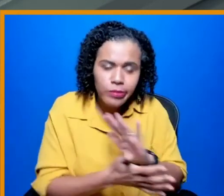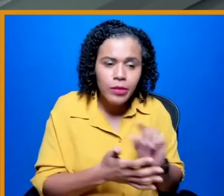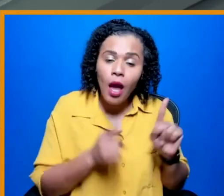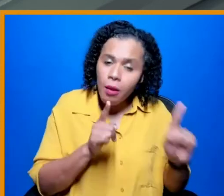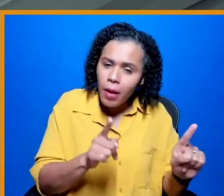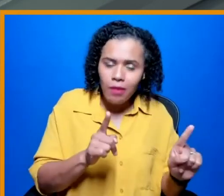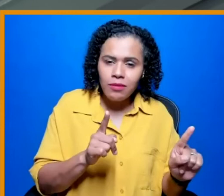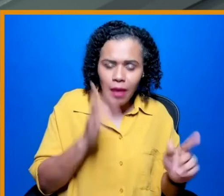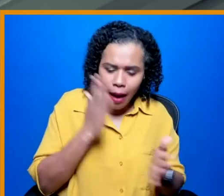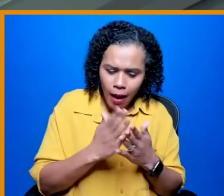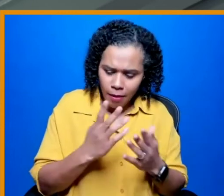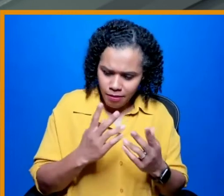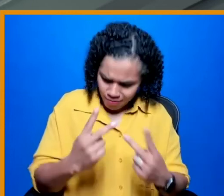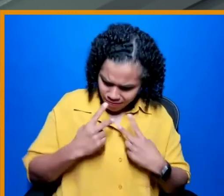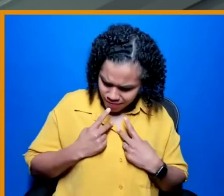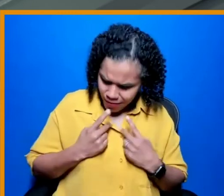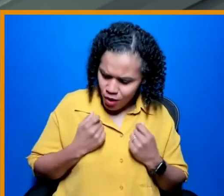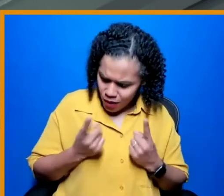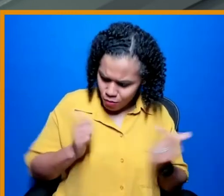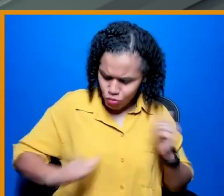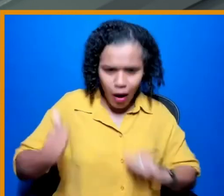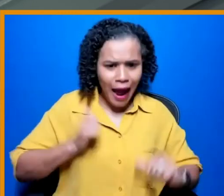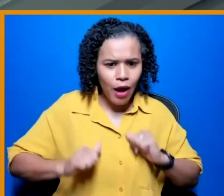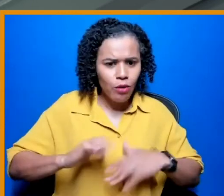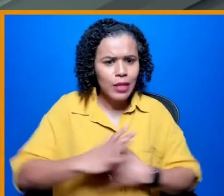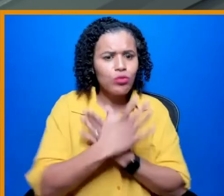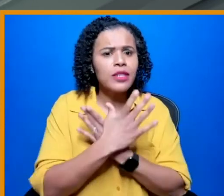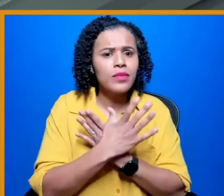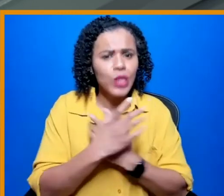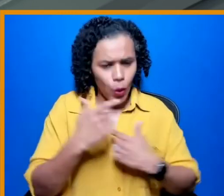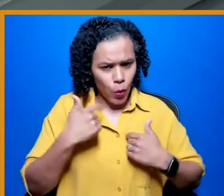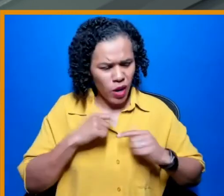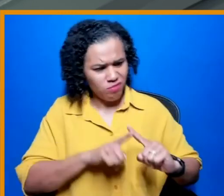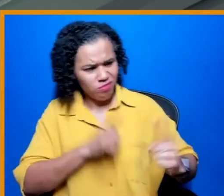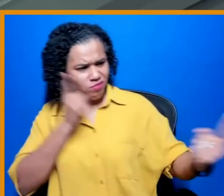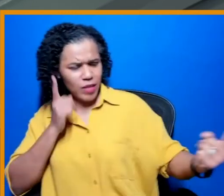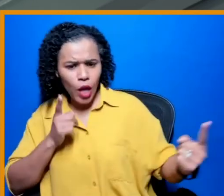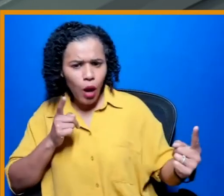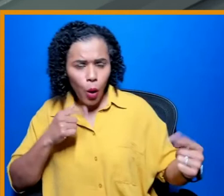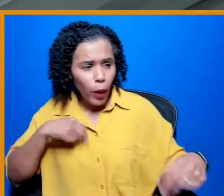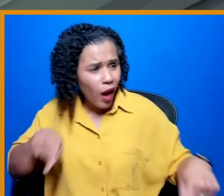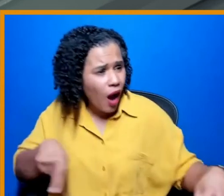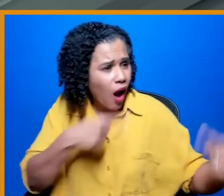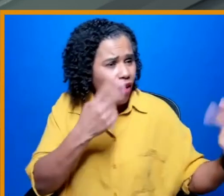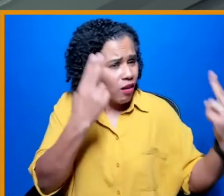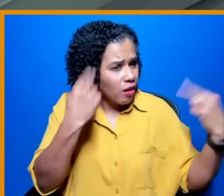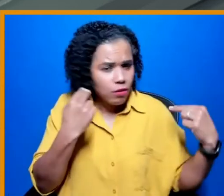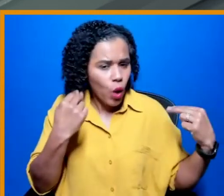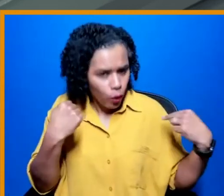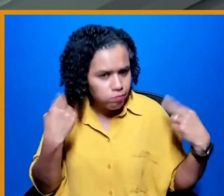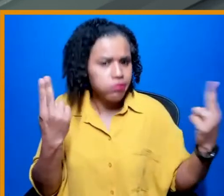Democrat and reminds us why we should not be standing down for a party with such a different fabric to ours. It is across all levels of government and both